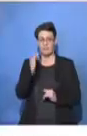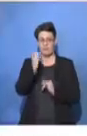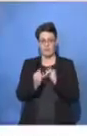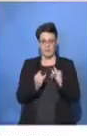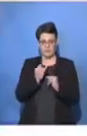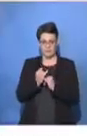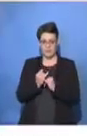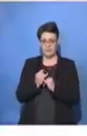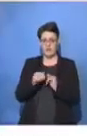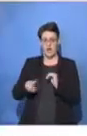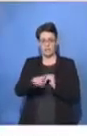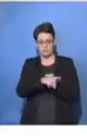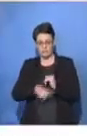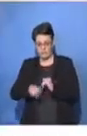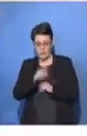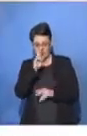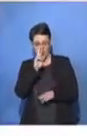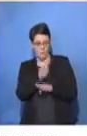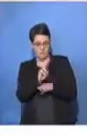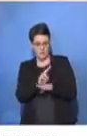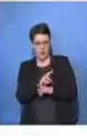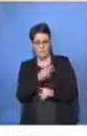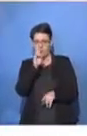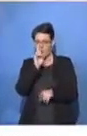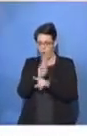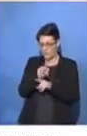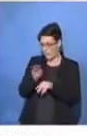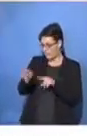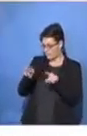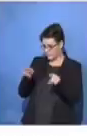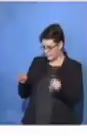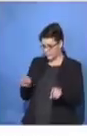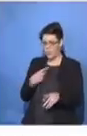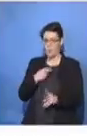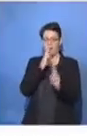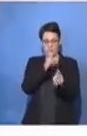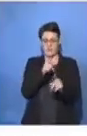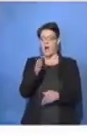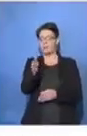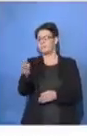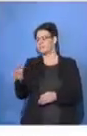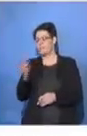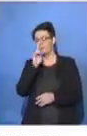International and domestic observers were visible at most voting stations visited.